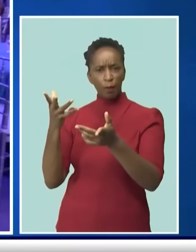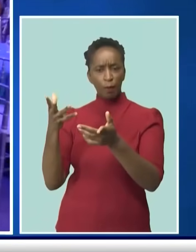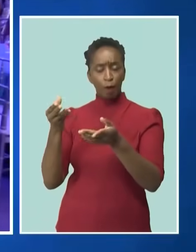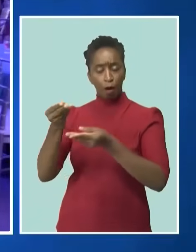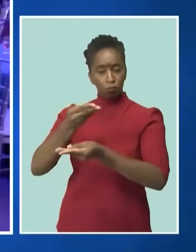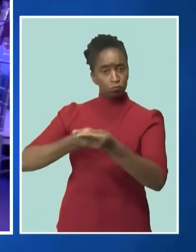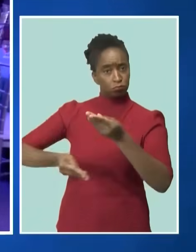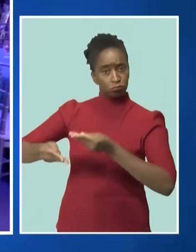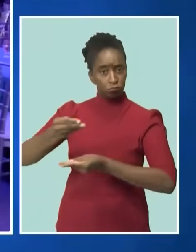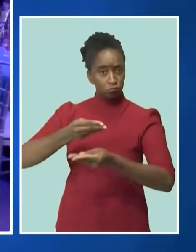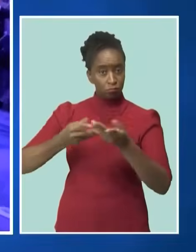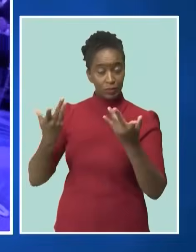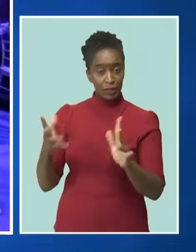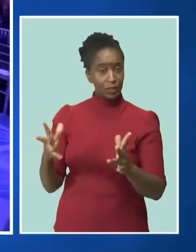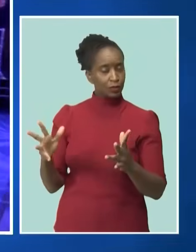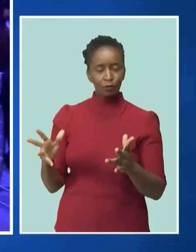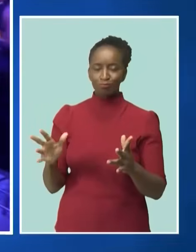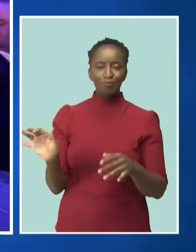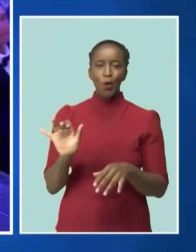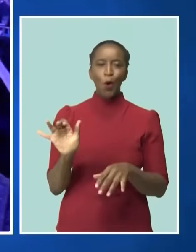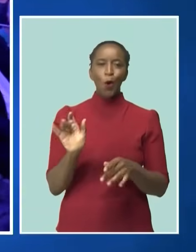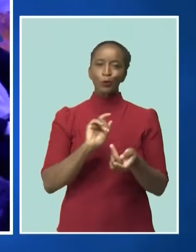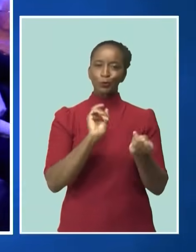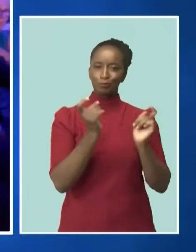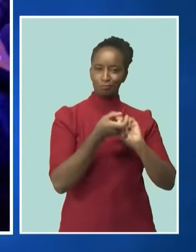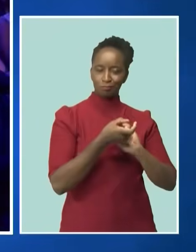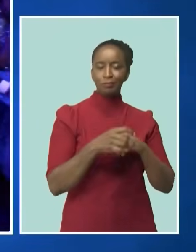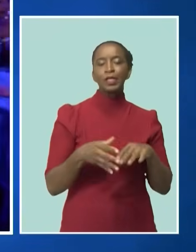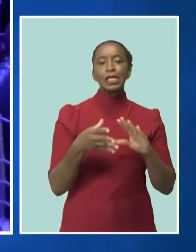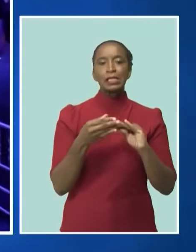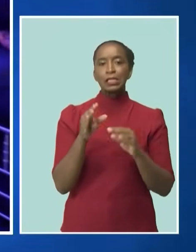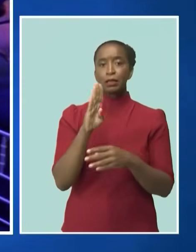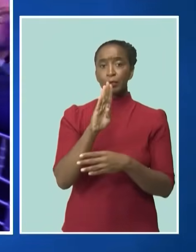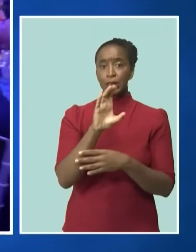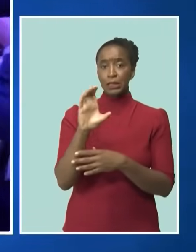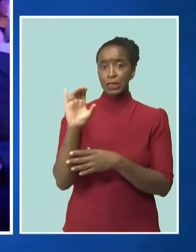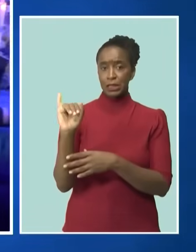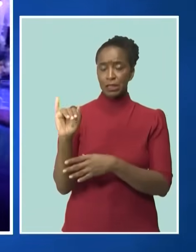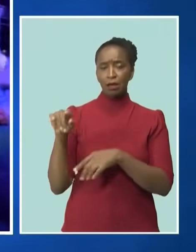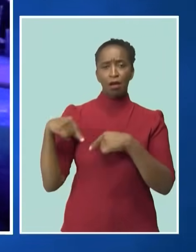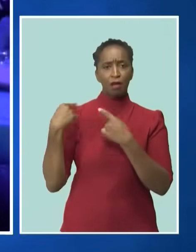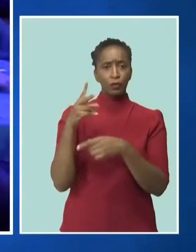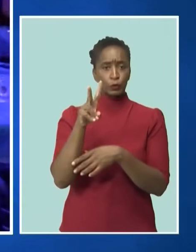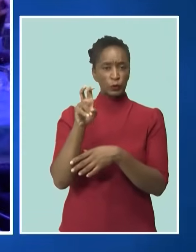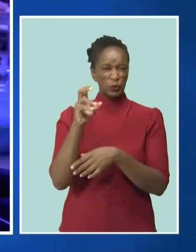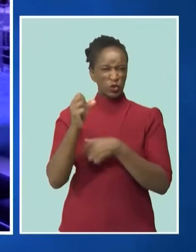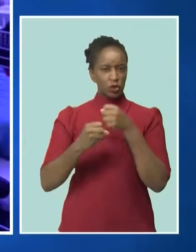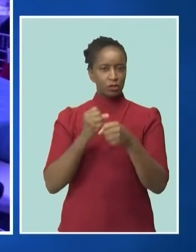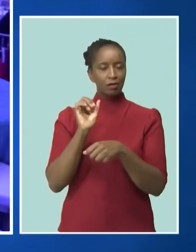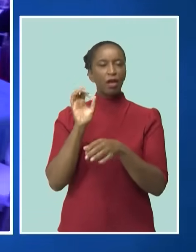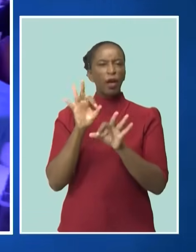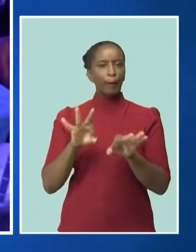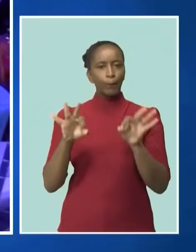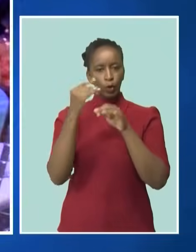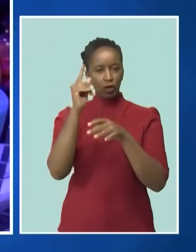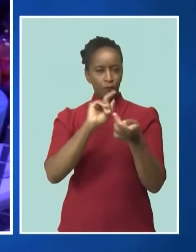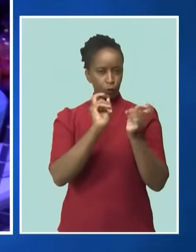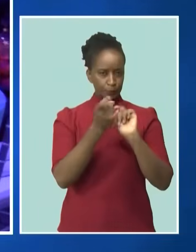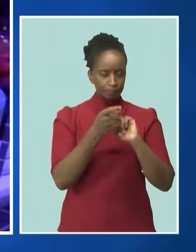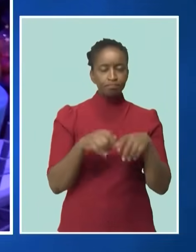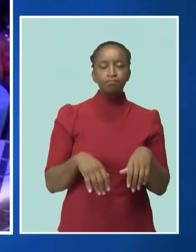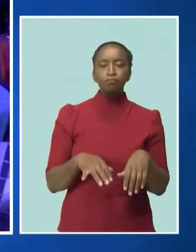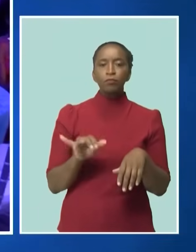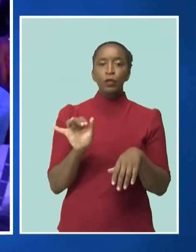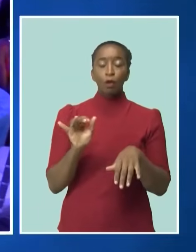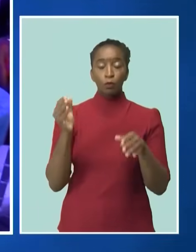that the BCCI has been central to the transformation for the past 200 years. Additionally, he unveiled a longer-term vision